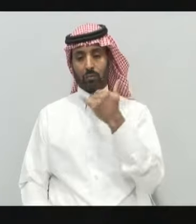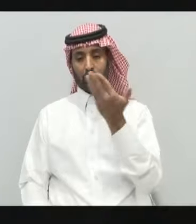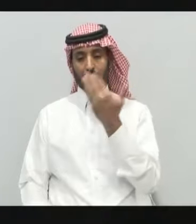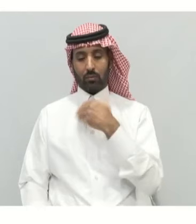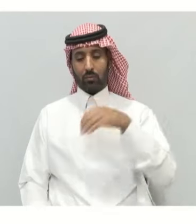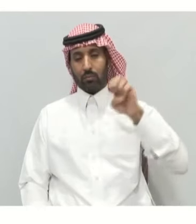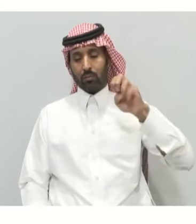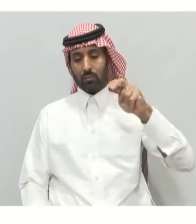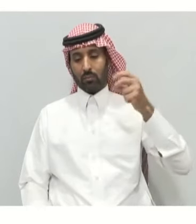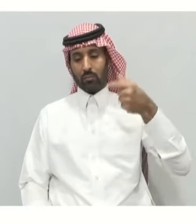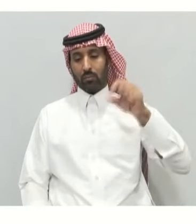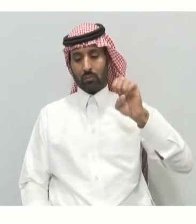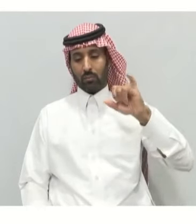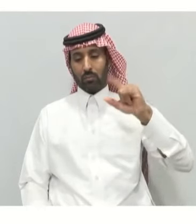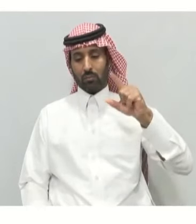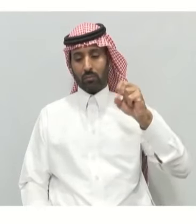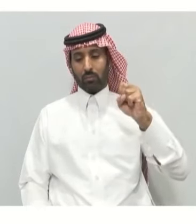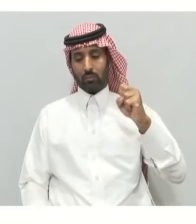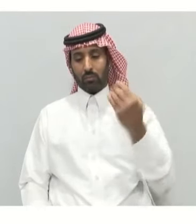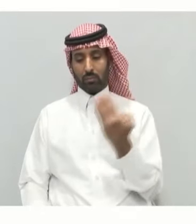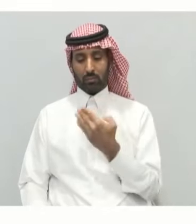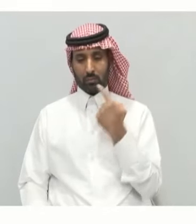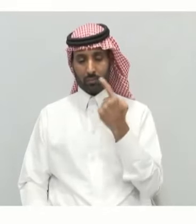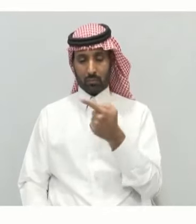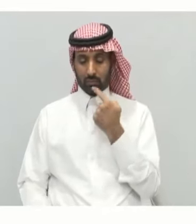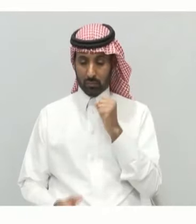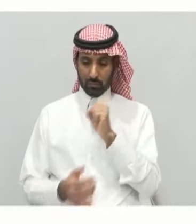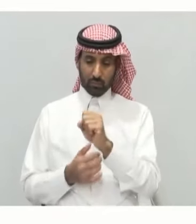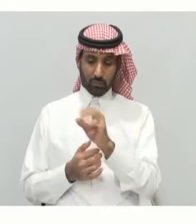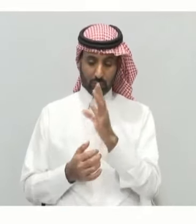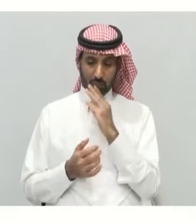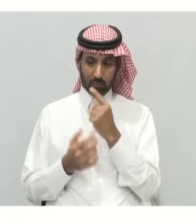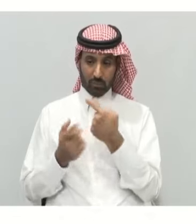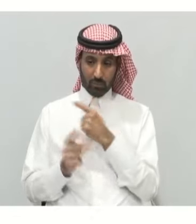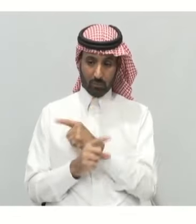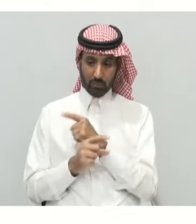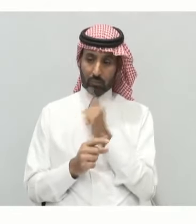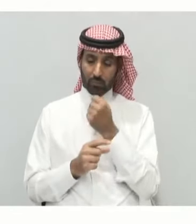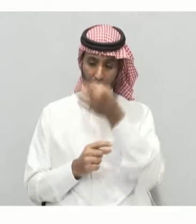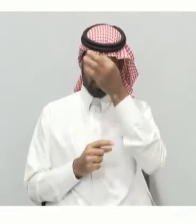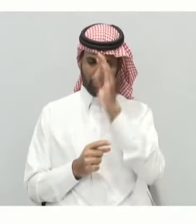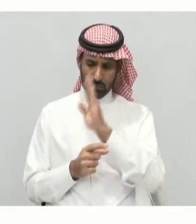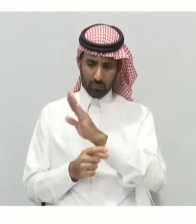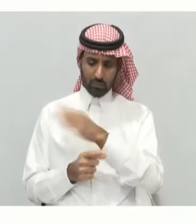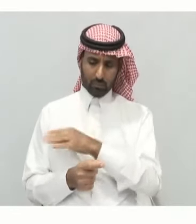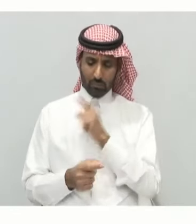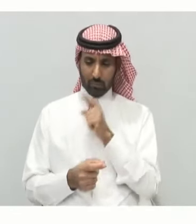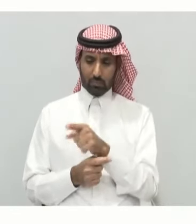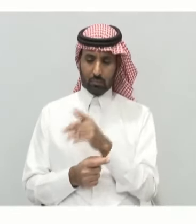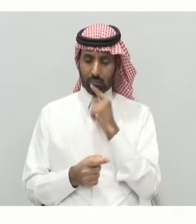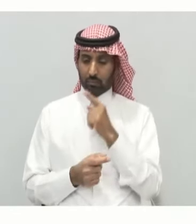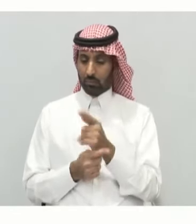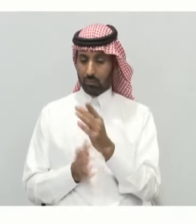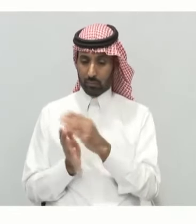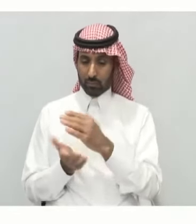English. Let's continue. He has, now he is describing his teacher. He has